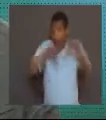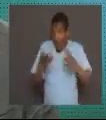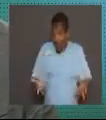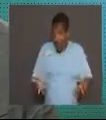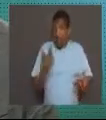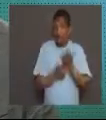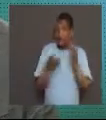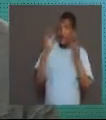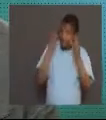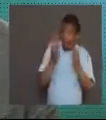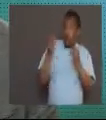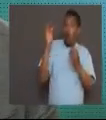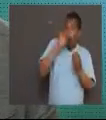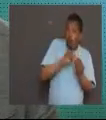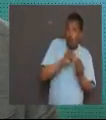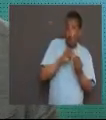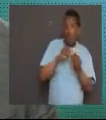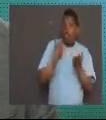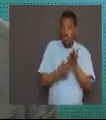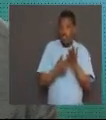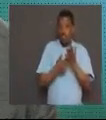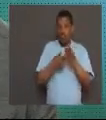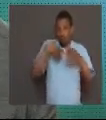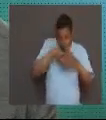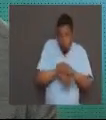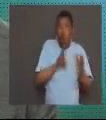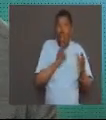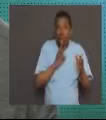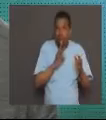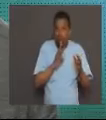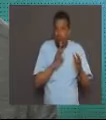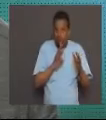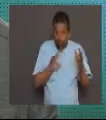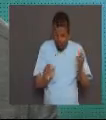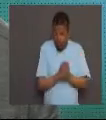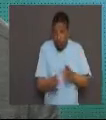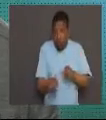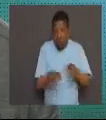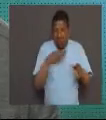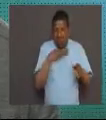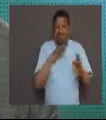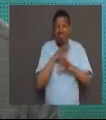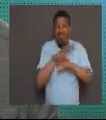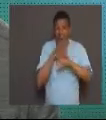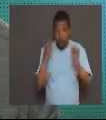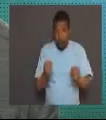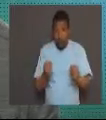They can also leach into the water supply, polluting rivers